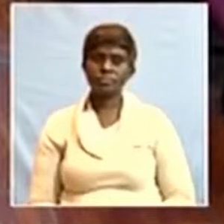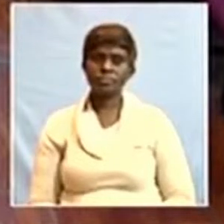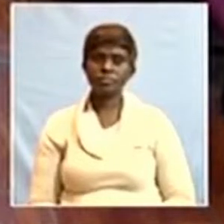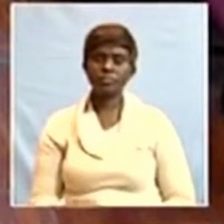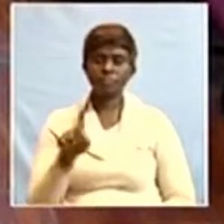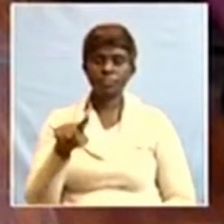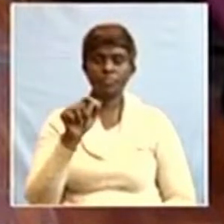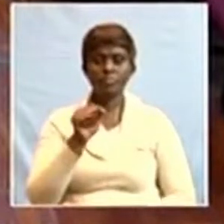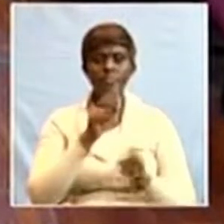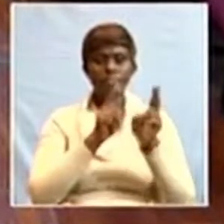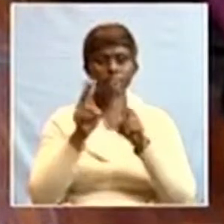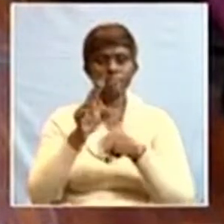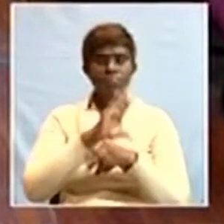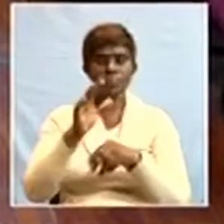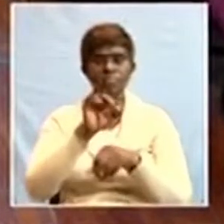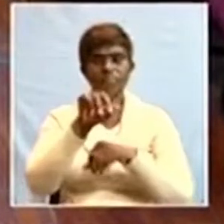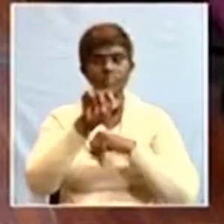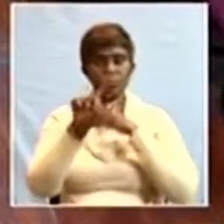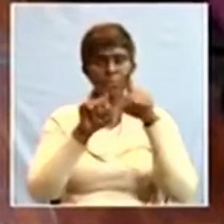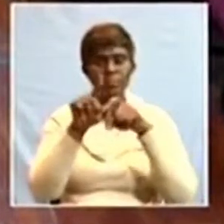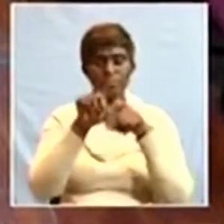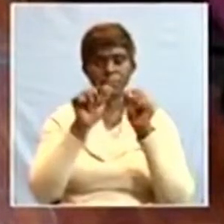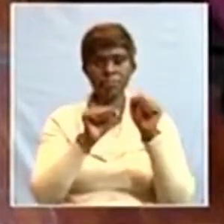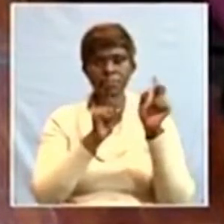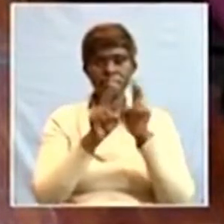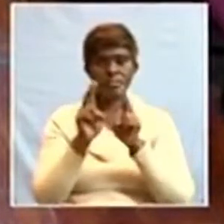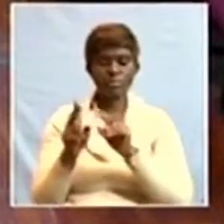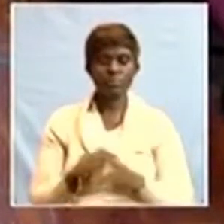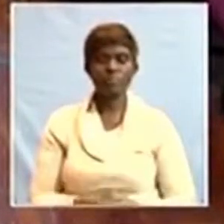PS, can respond that question?